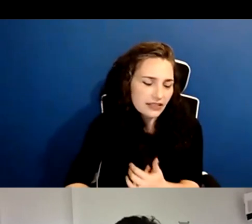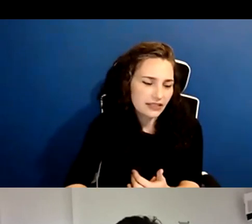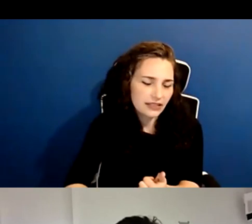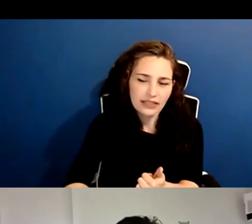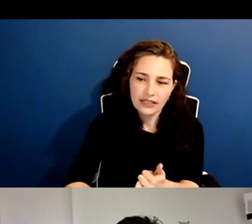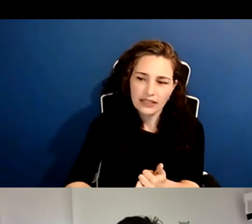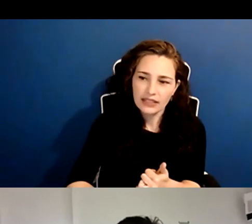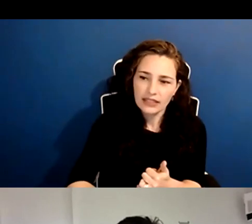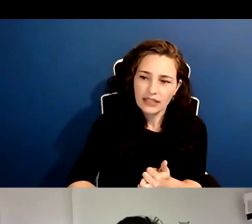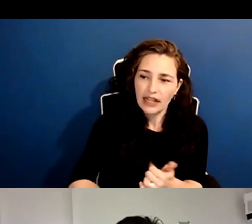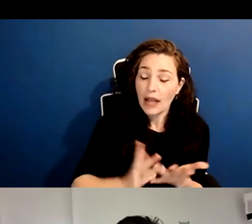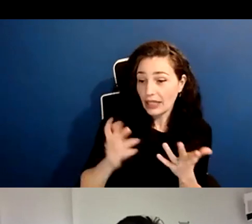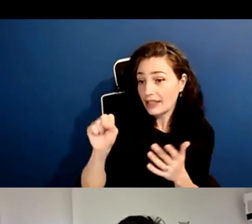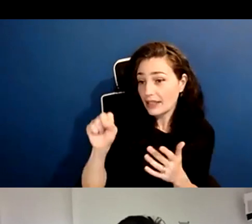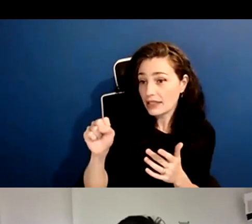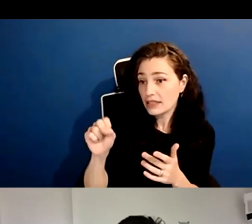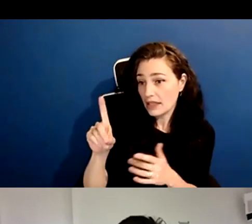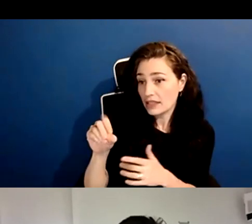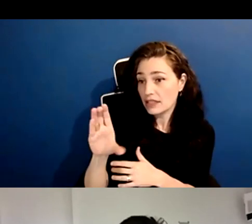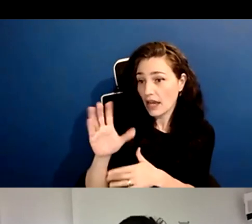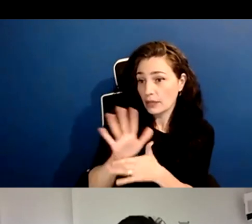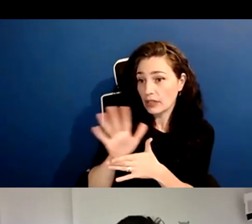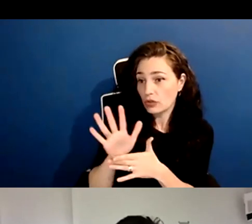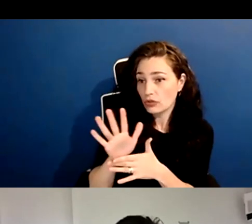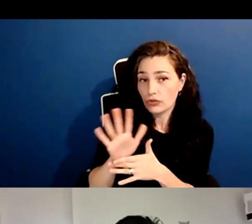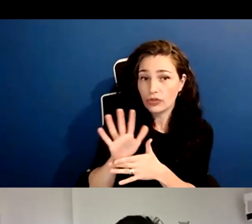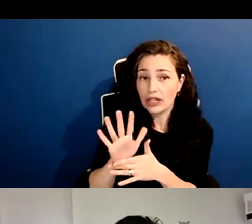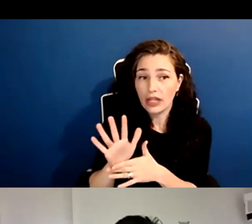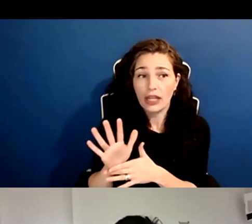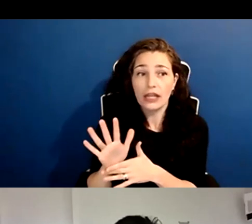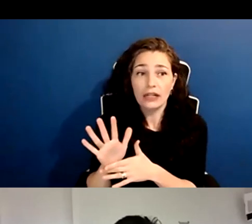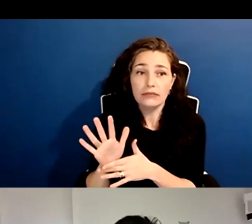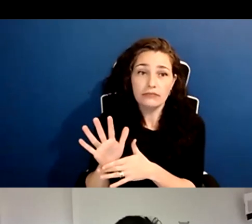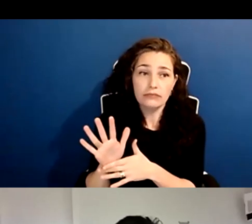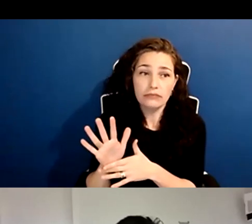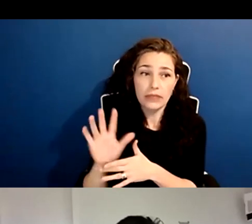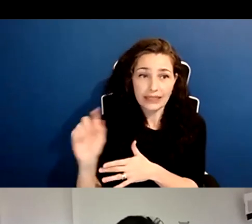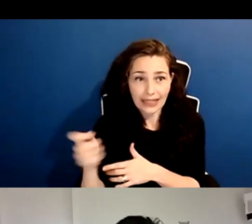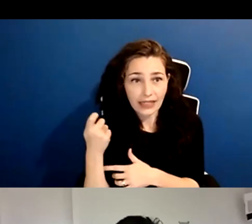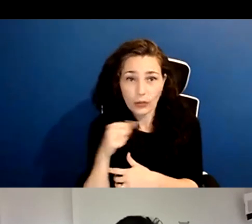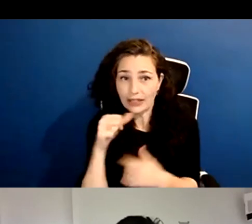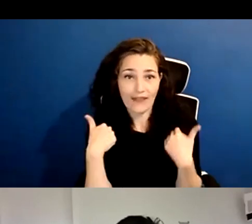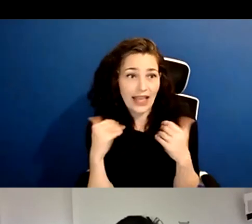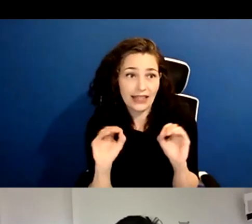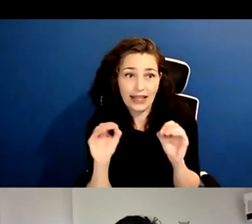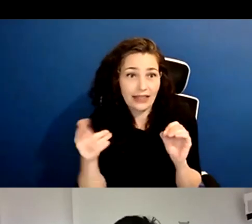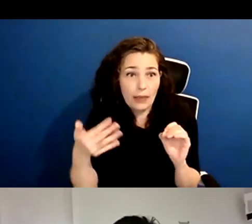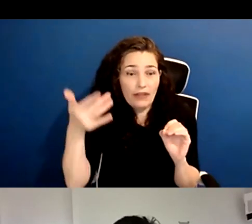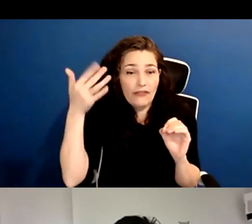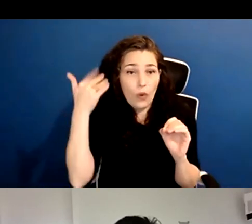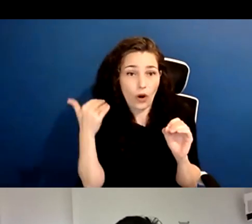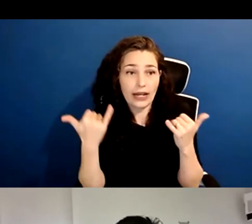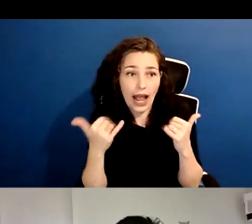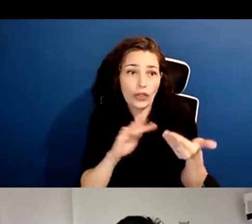a documentary community, but like now we have DocuBox. So there's quite a few people you can bounce off your ideas. And so I would